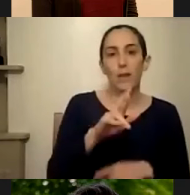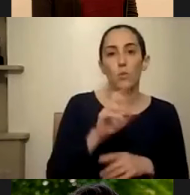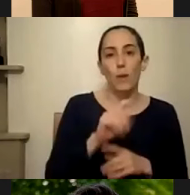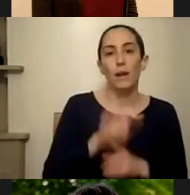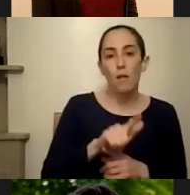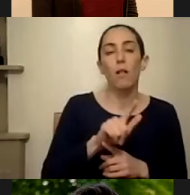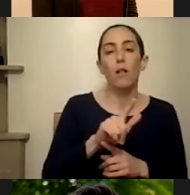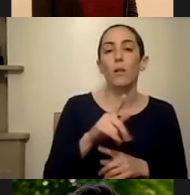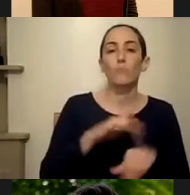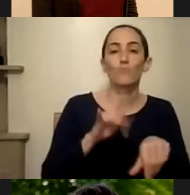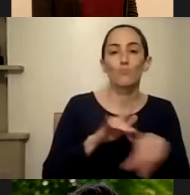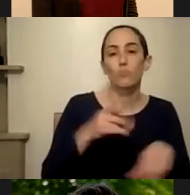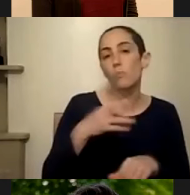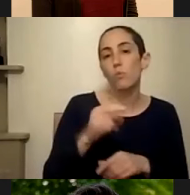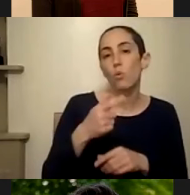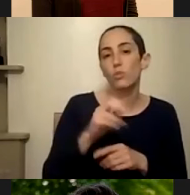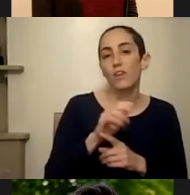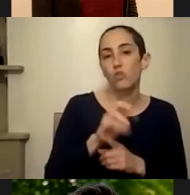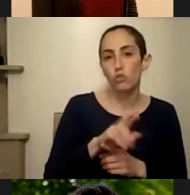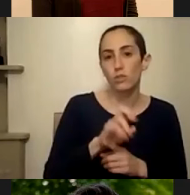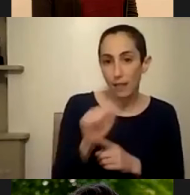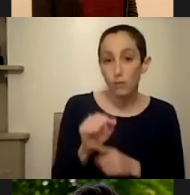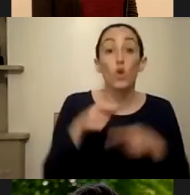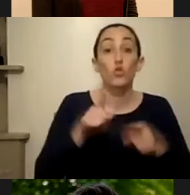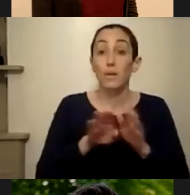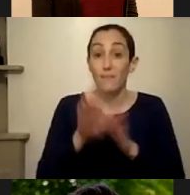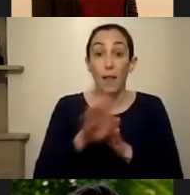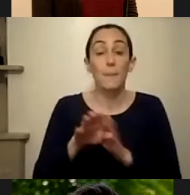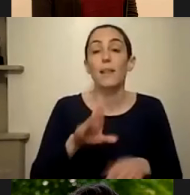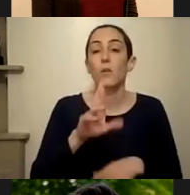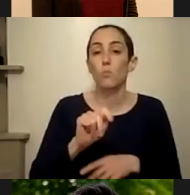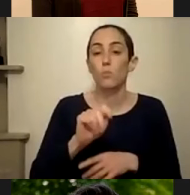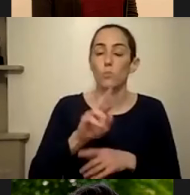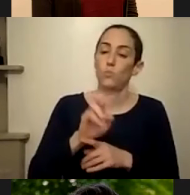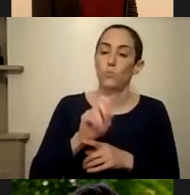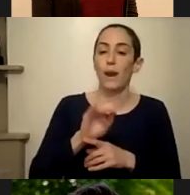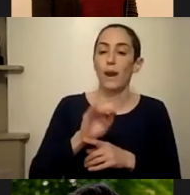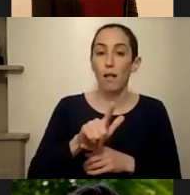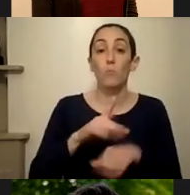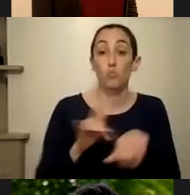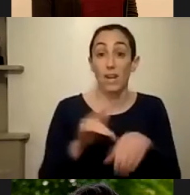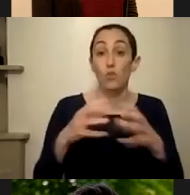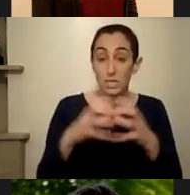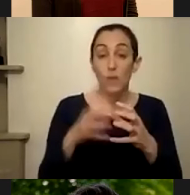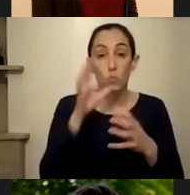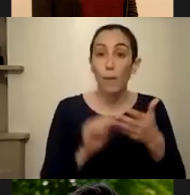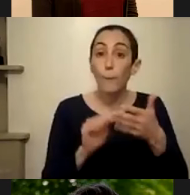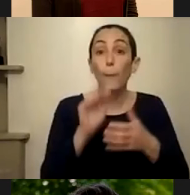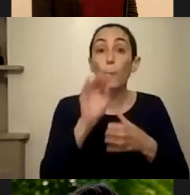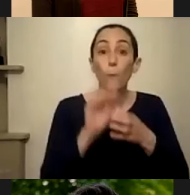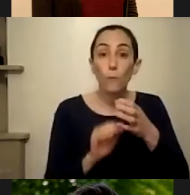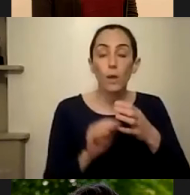development, retinal progenitor cells, they move up and down the retinal, the different